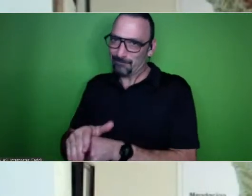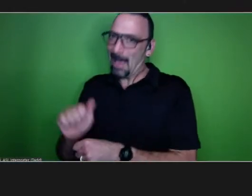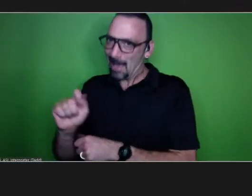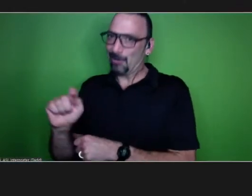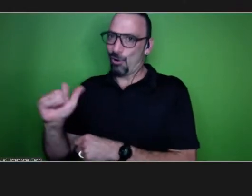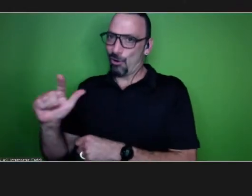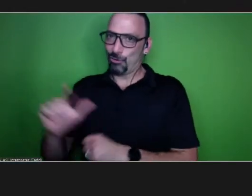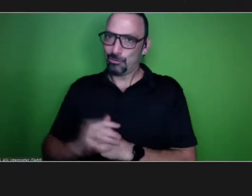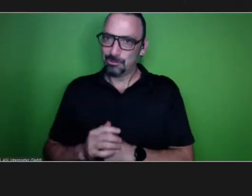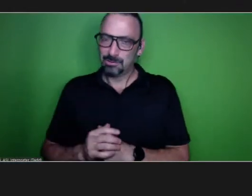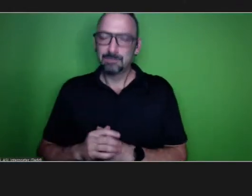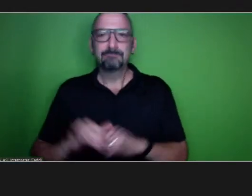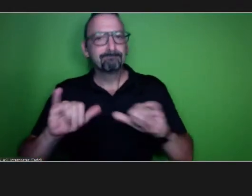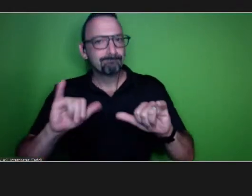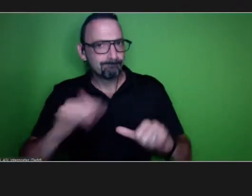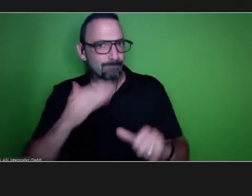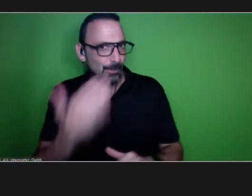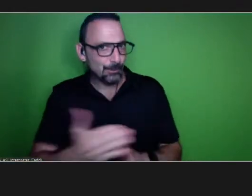Yeah, I appreciate that.